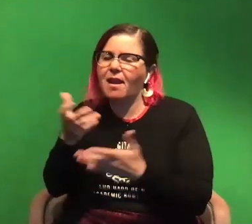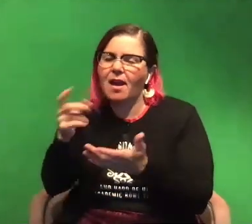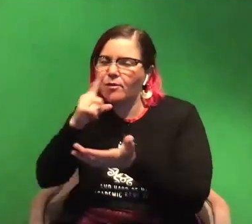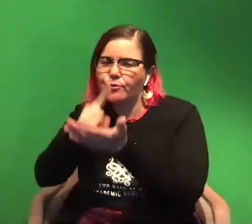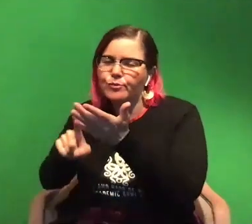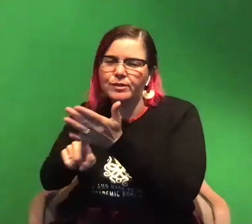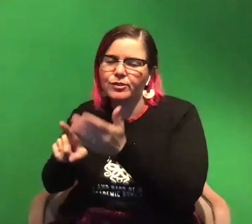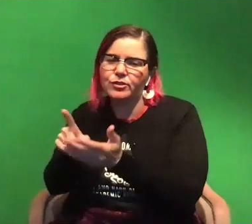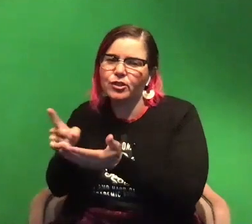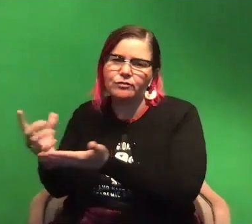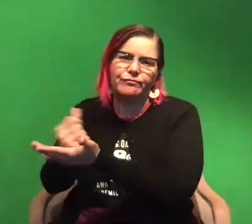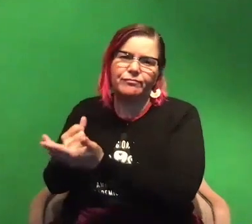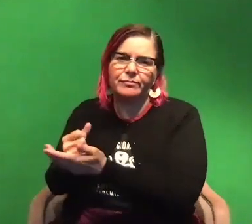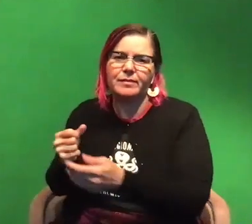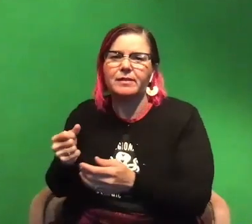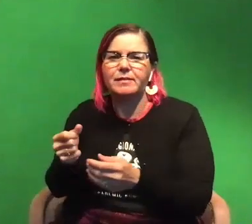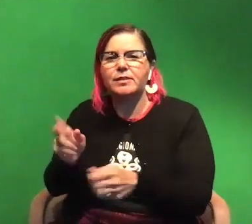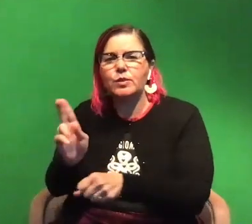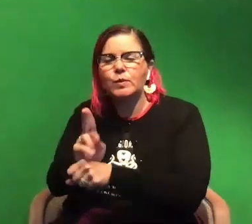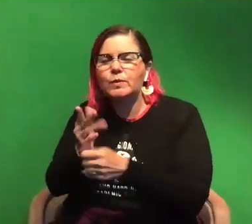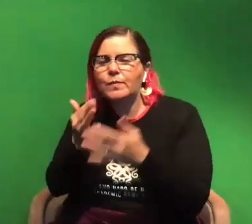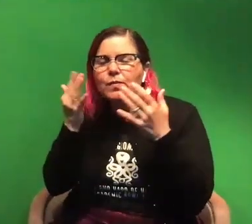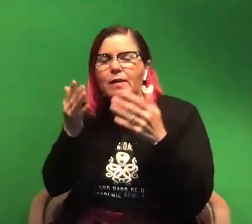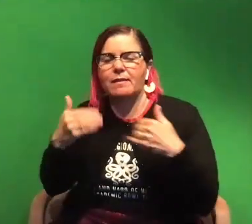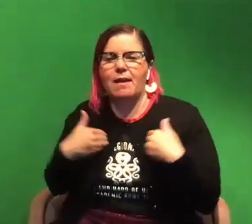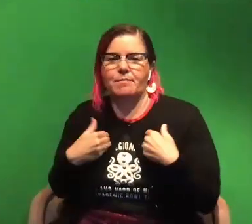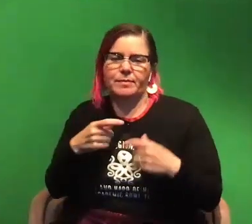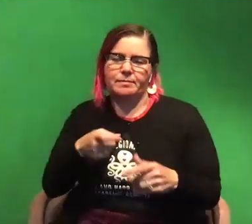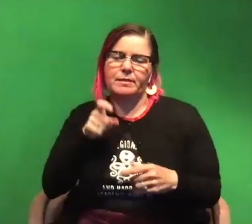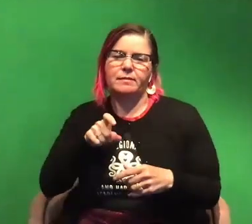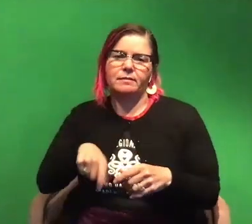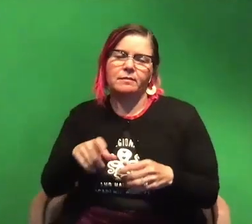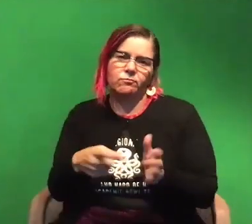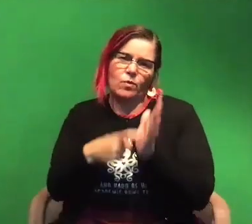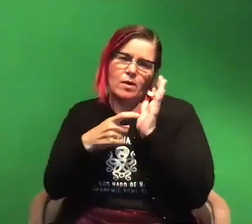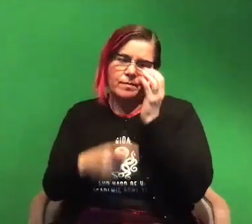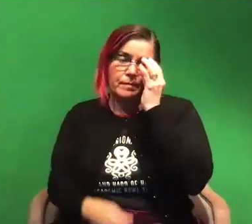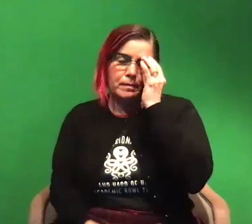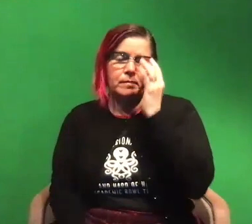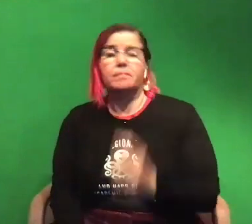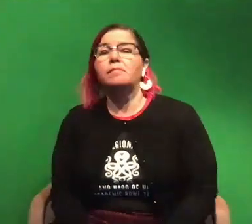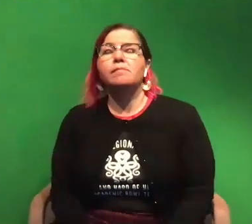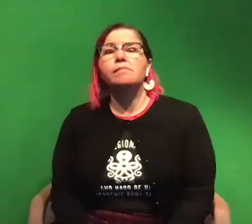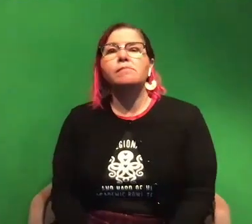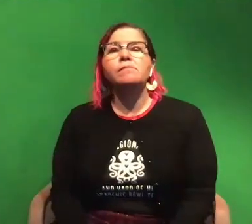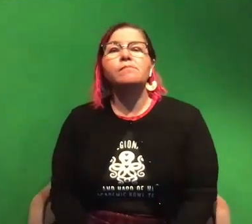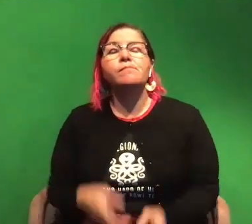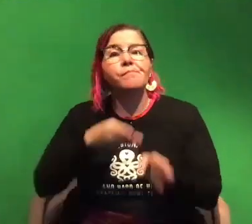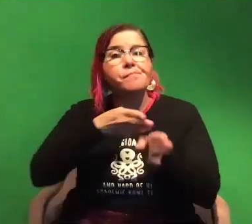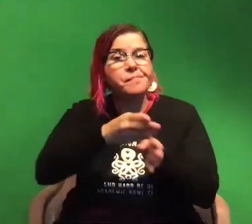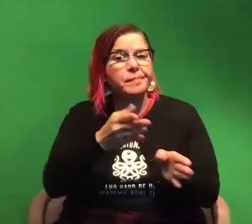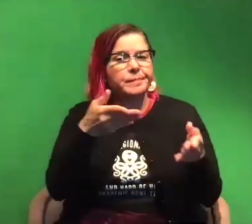We need to have user-friendly organisms that folks can work with. And so the main species that we